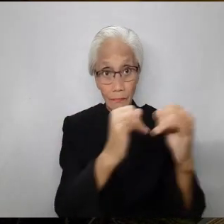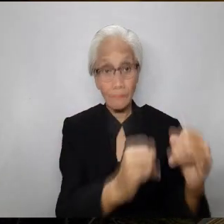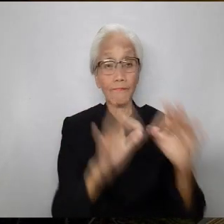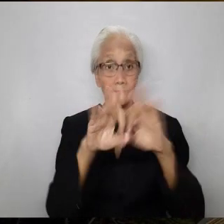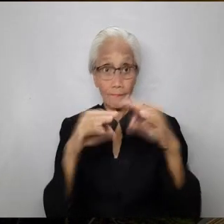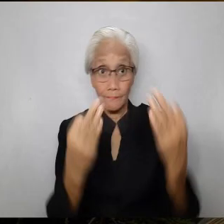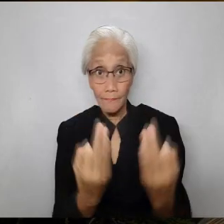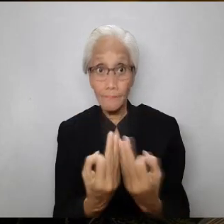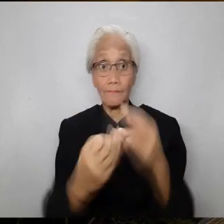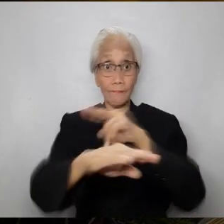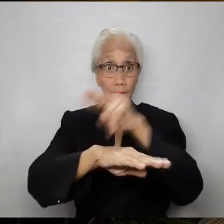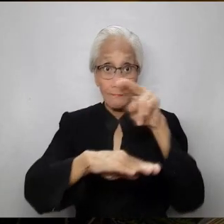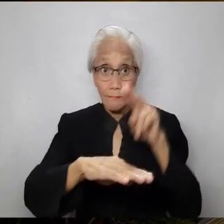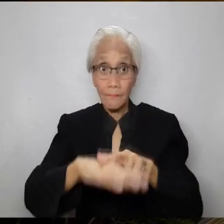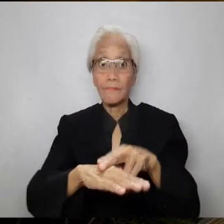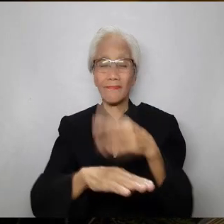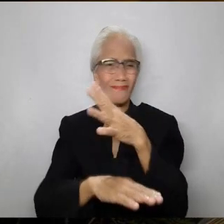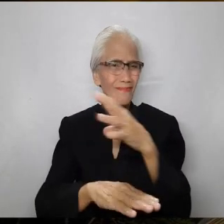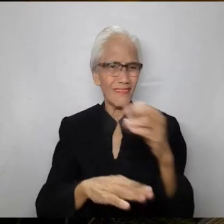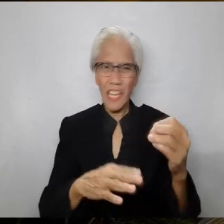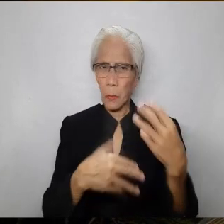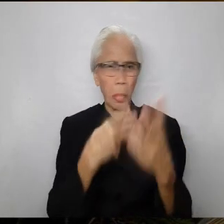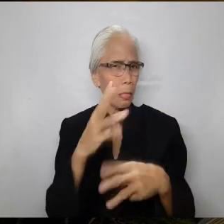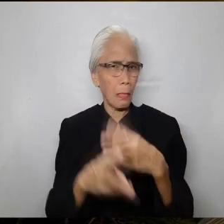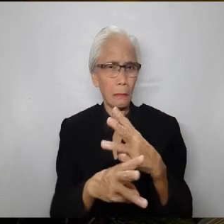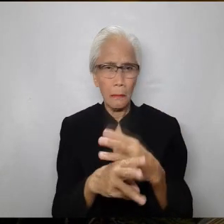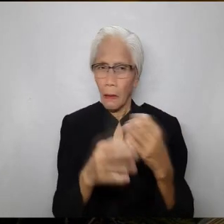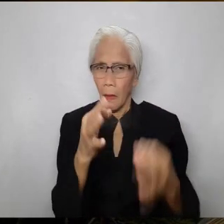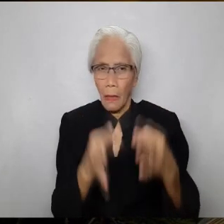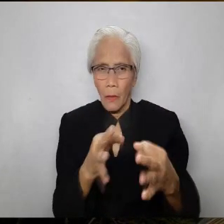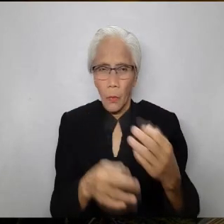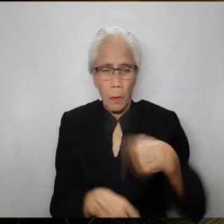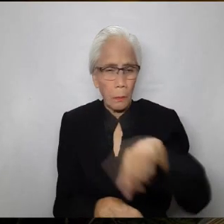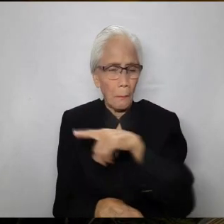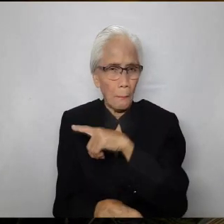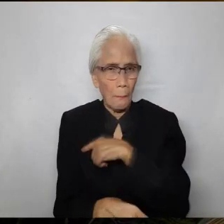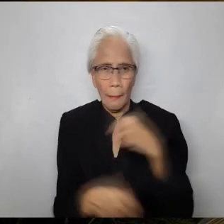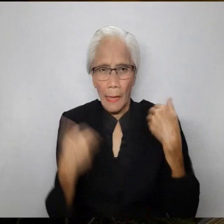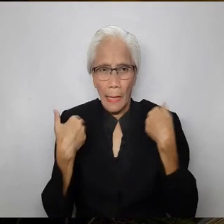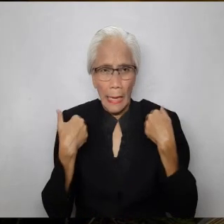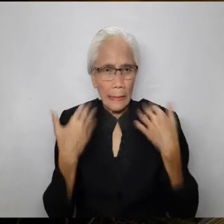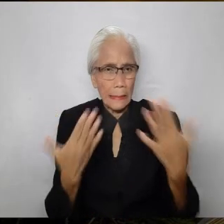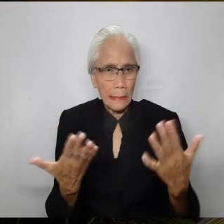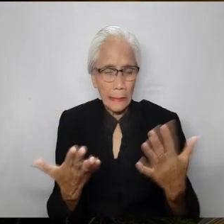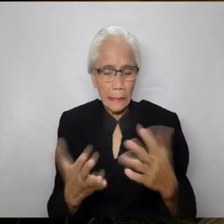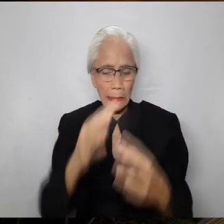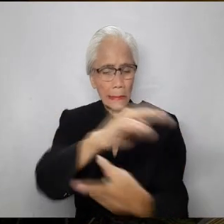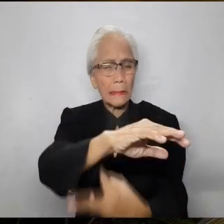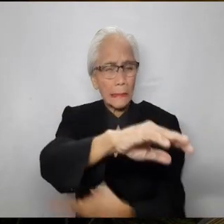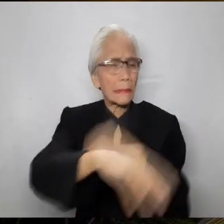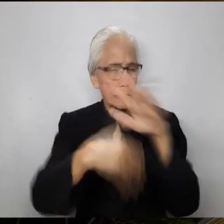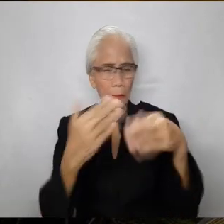destroyed individuals, families, nations, and the world. If we do not burn these